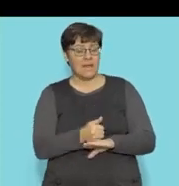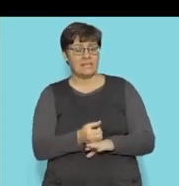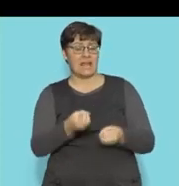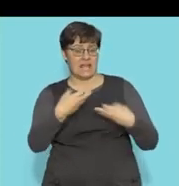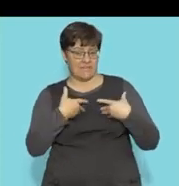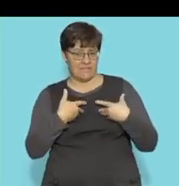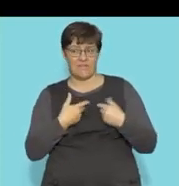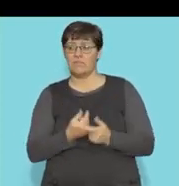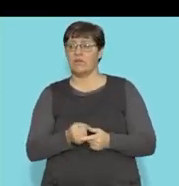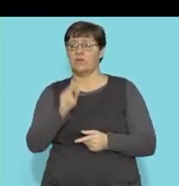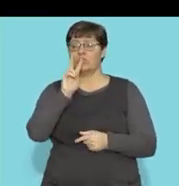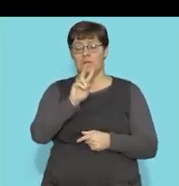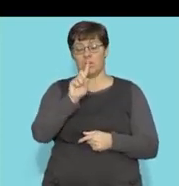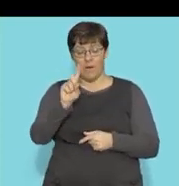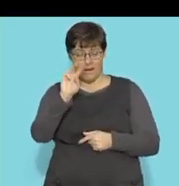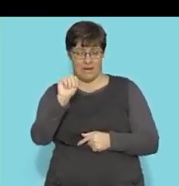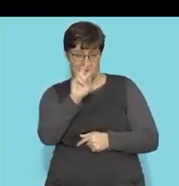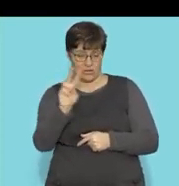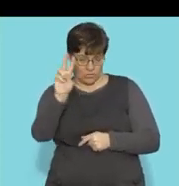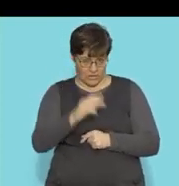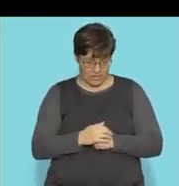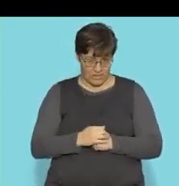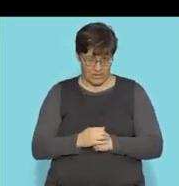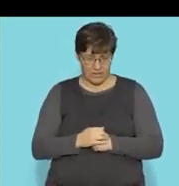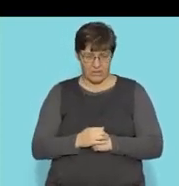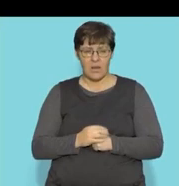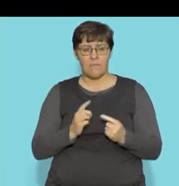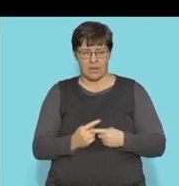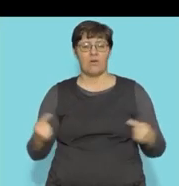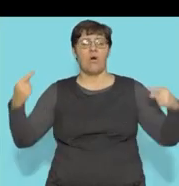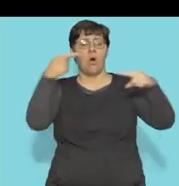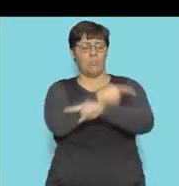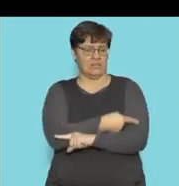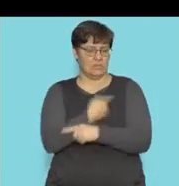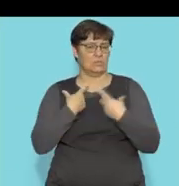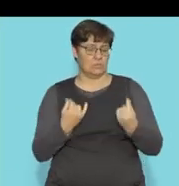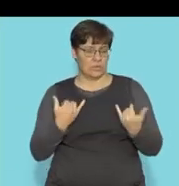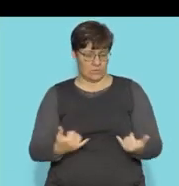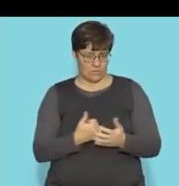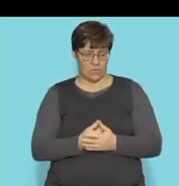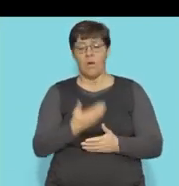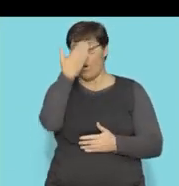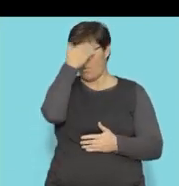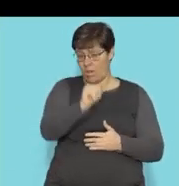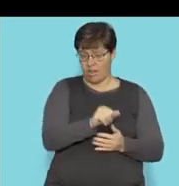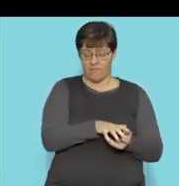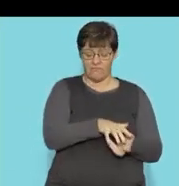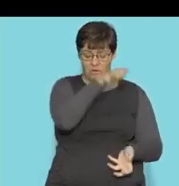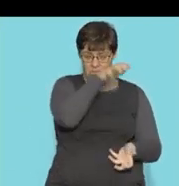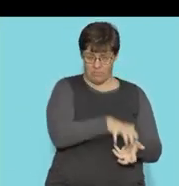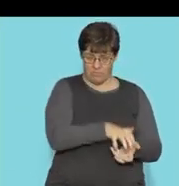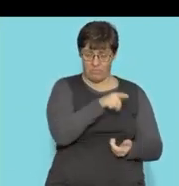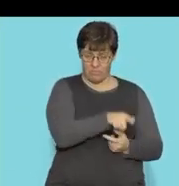is given to be 21 meters squared. So this is kind of the opposite of what we just did. We know that the